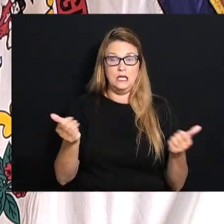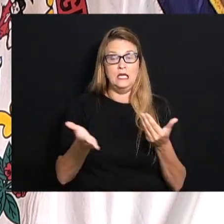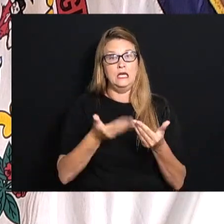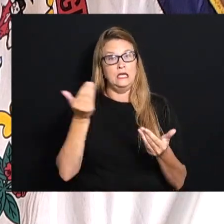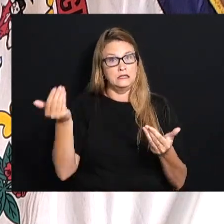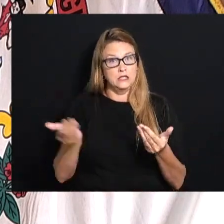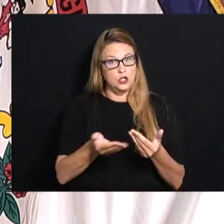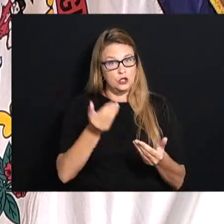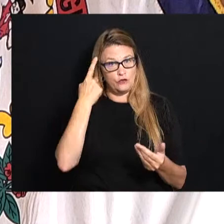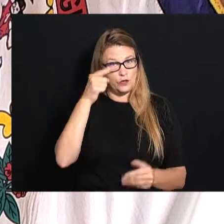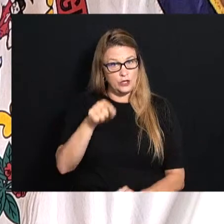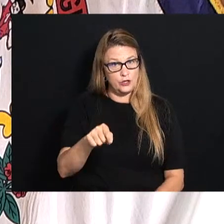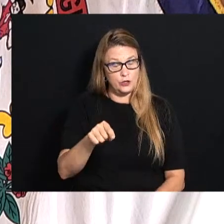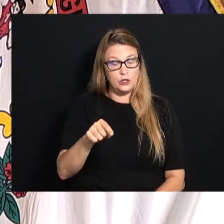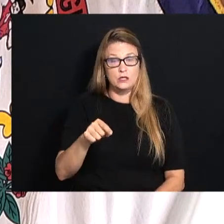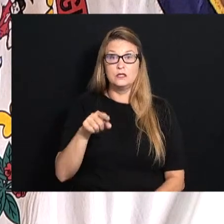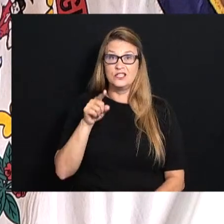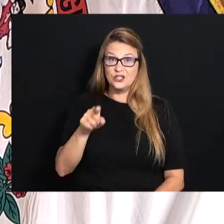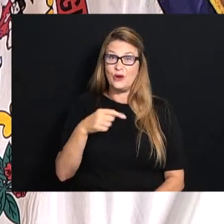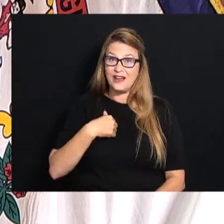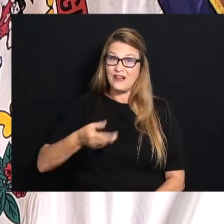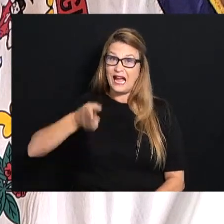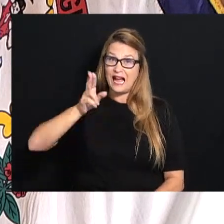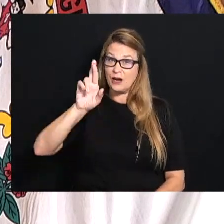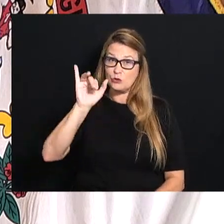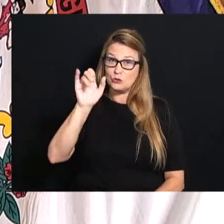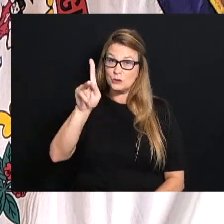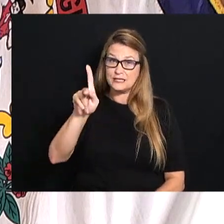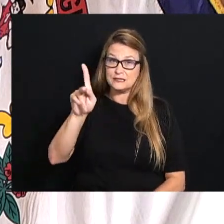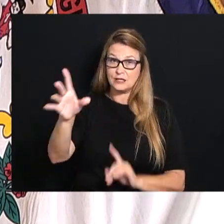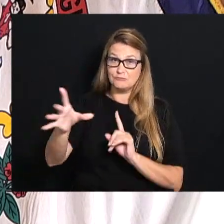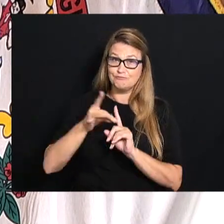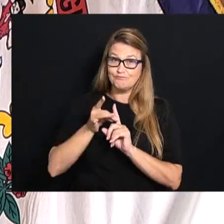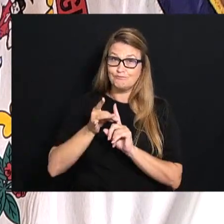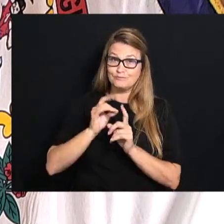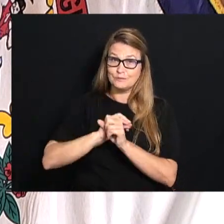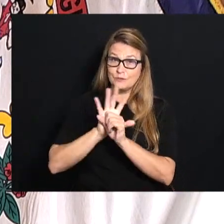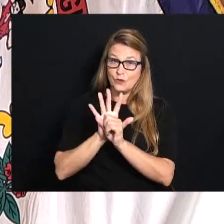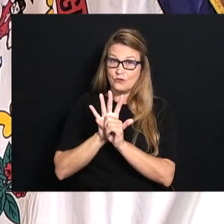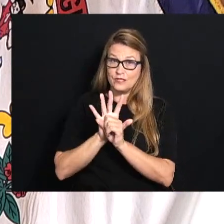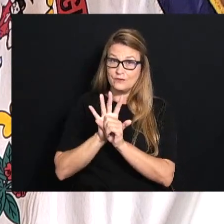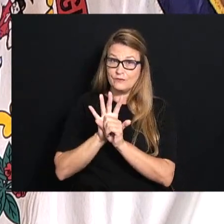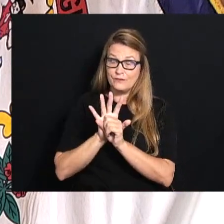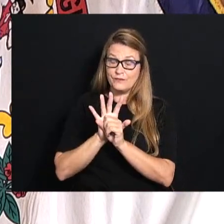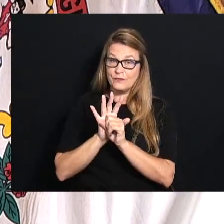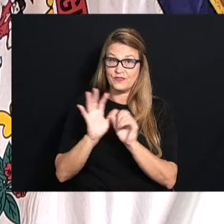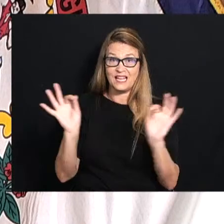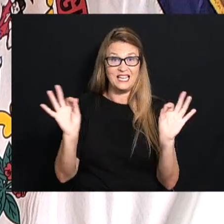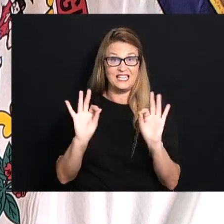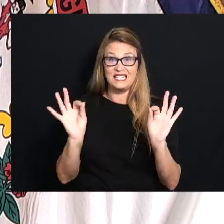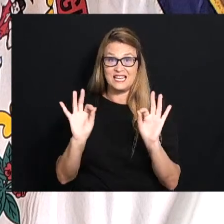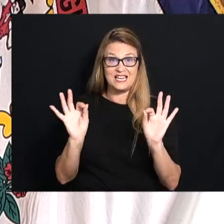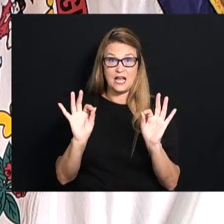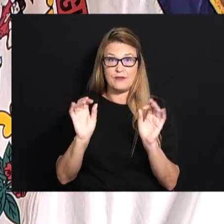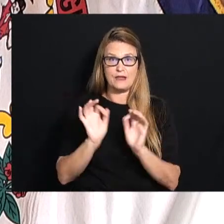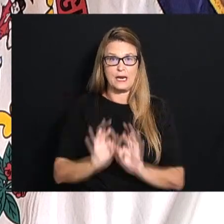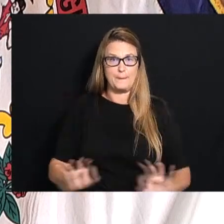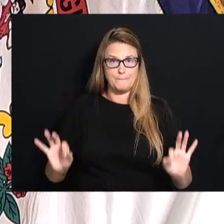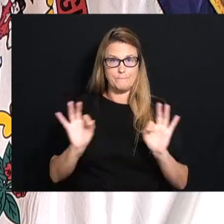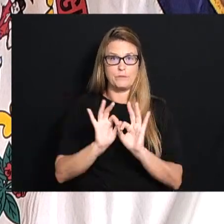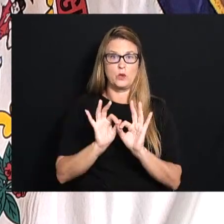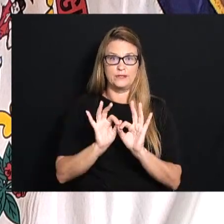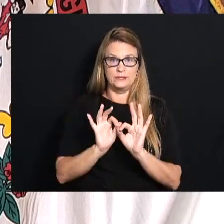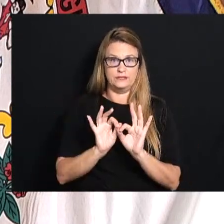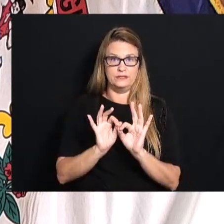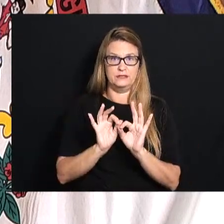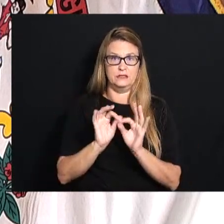you getting this is really high. Really, really high. There's nothing that can be any more important than this. There's no